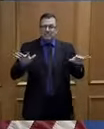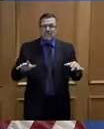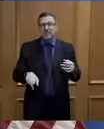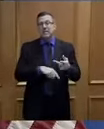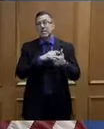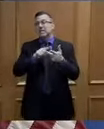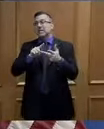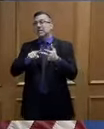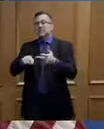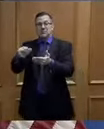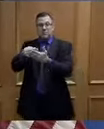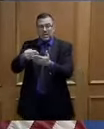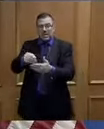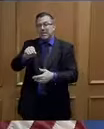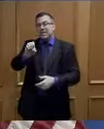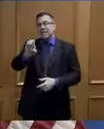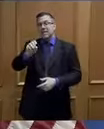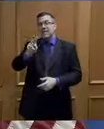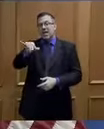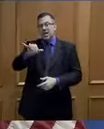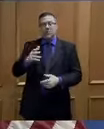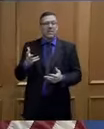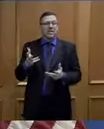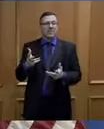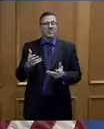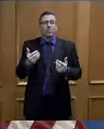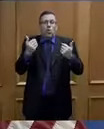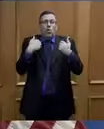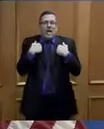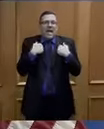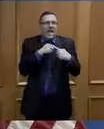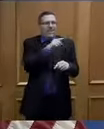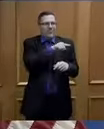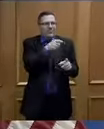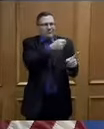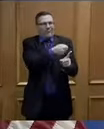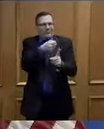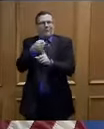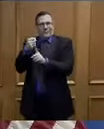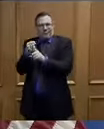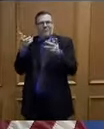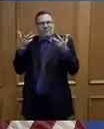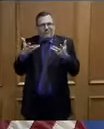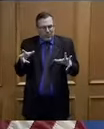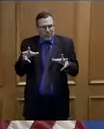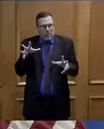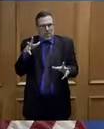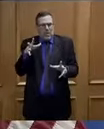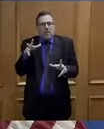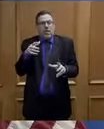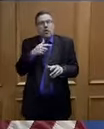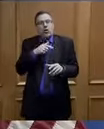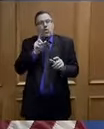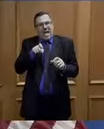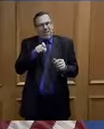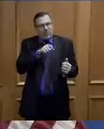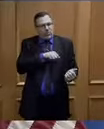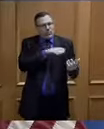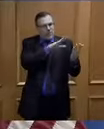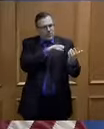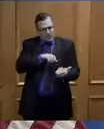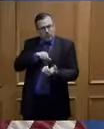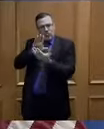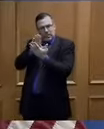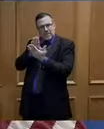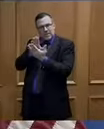if it goes too far. So we have both, and there is a way to address both and to address